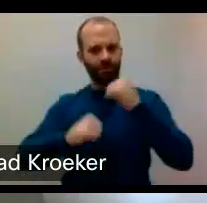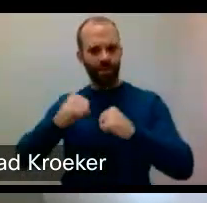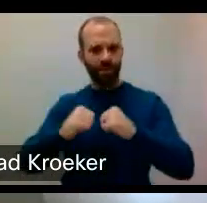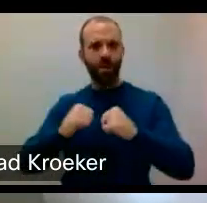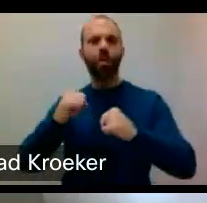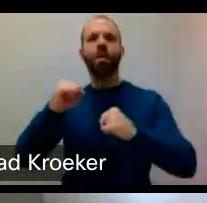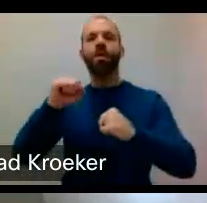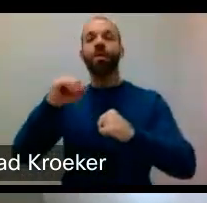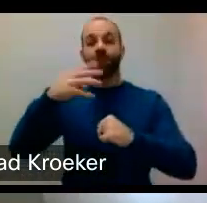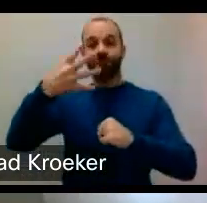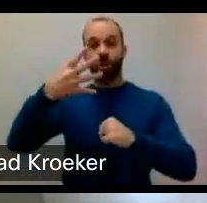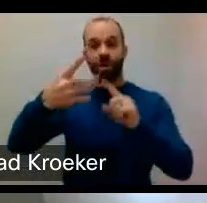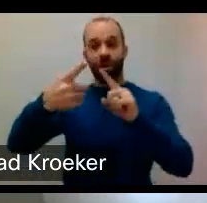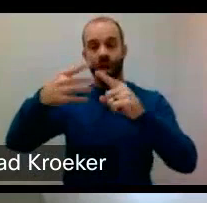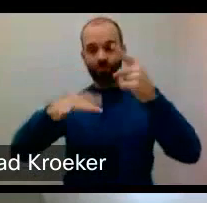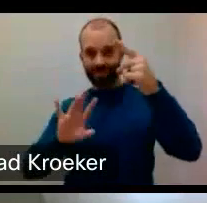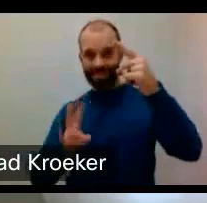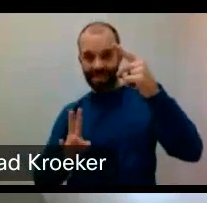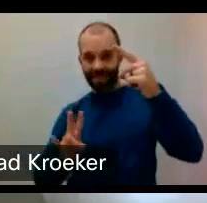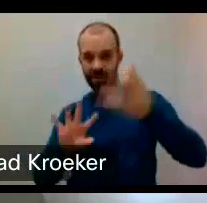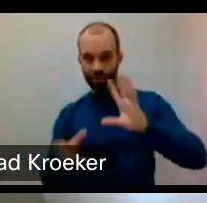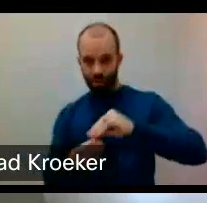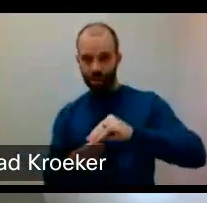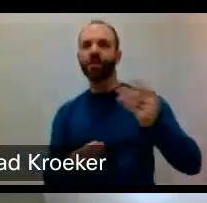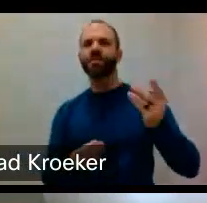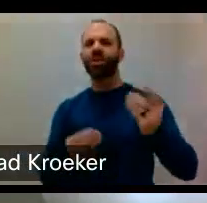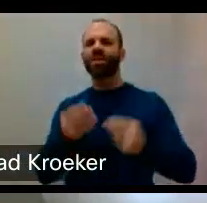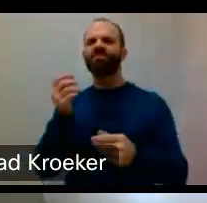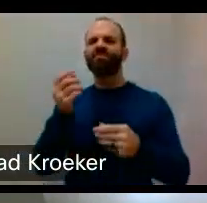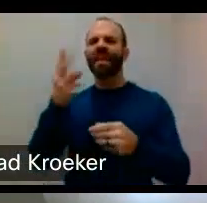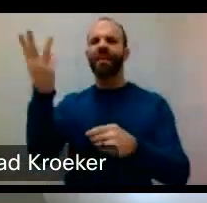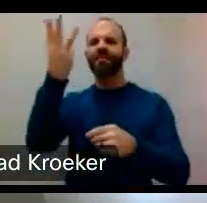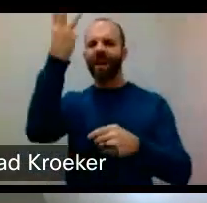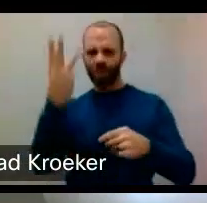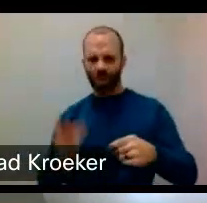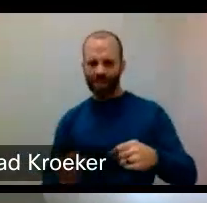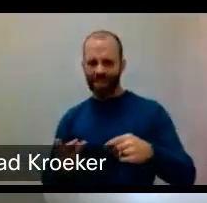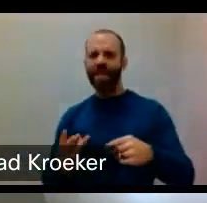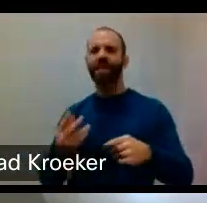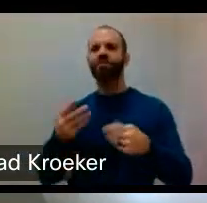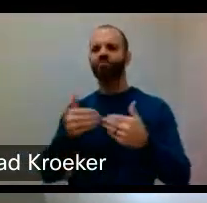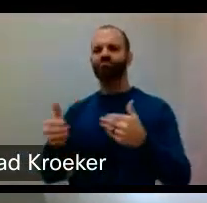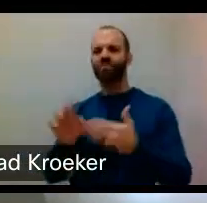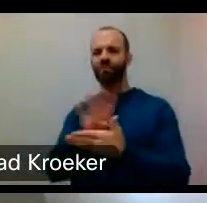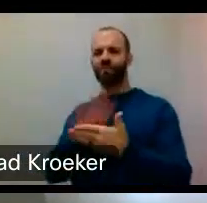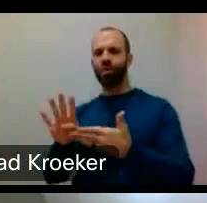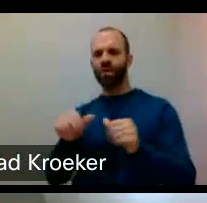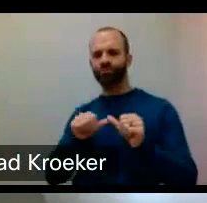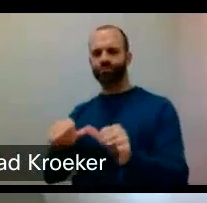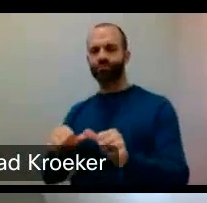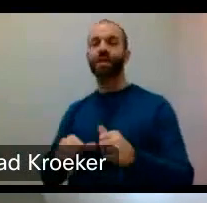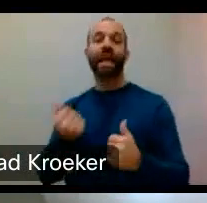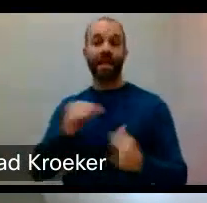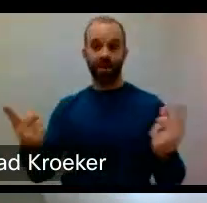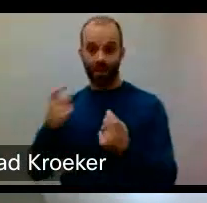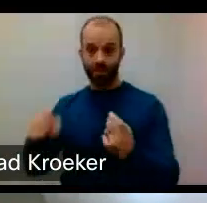have 4 more coming up. So it's every Wednesday for the next 4 weeks. If you have any questions about that, you're always welcome